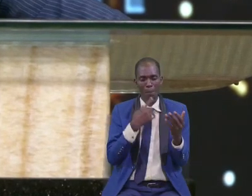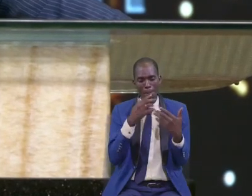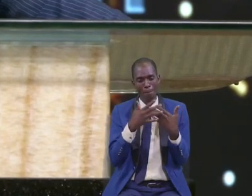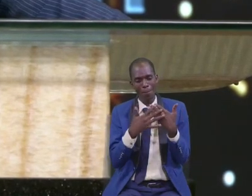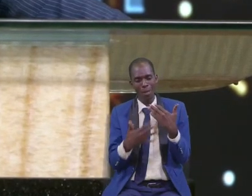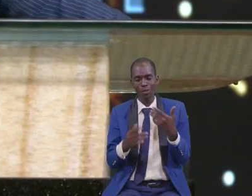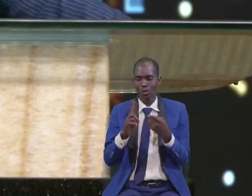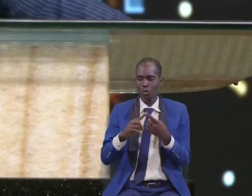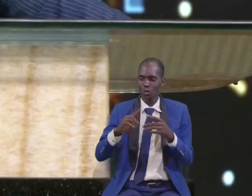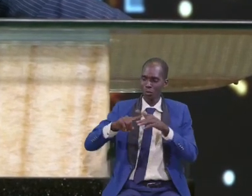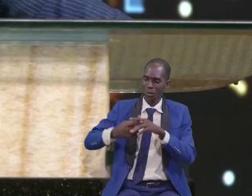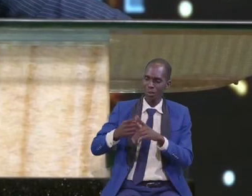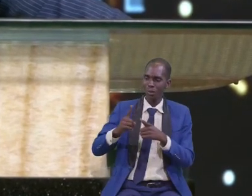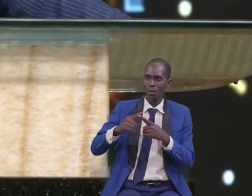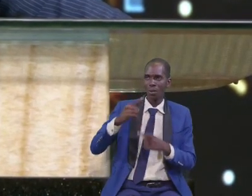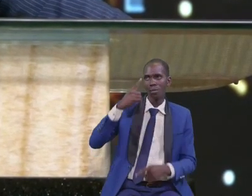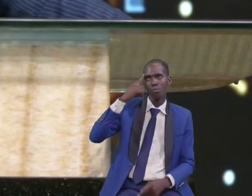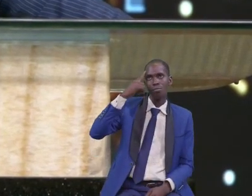notion